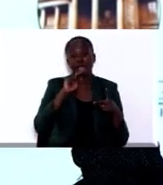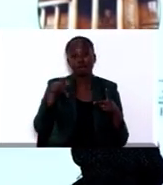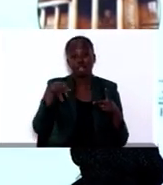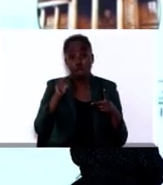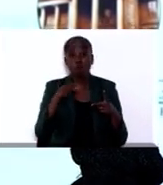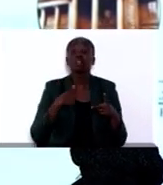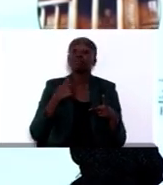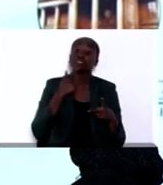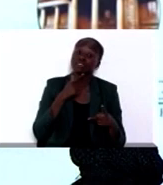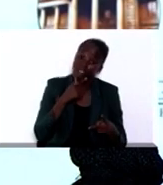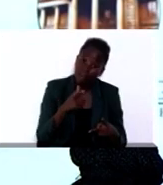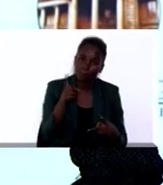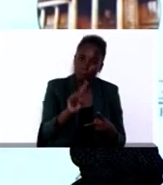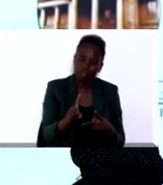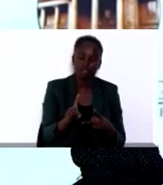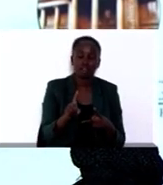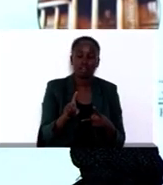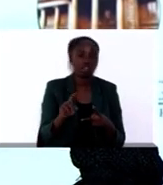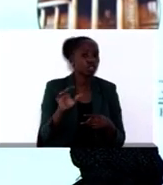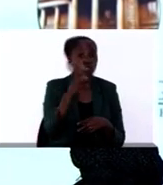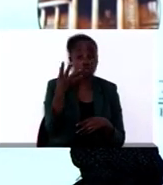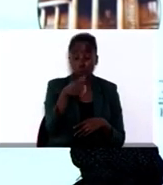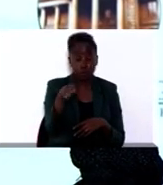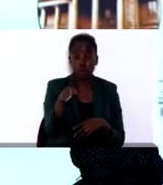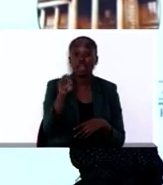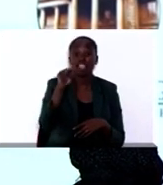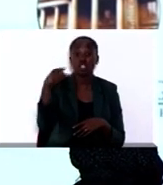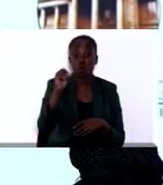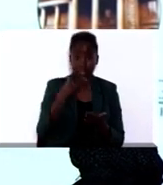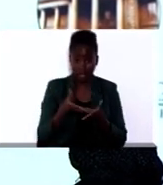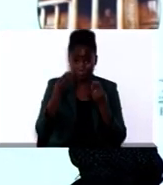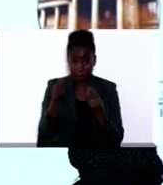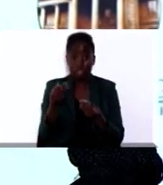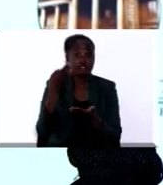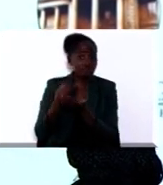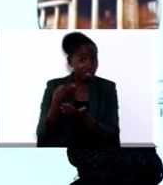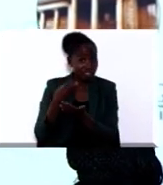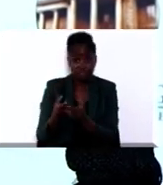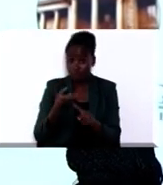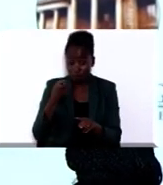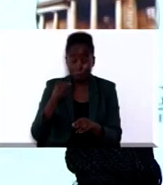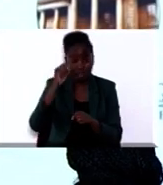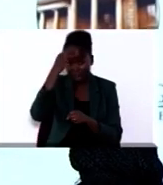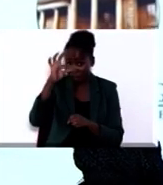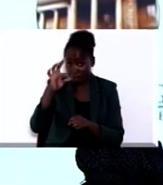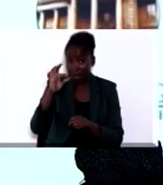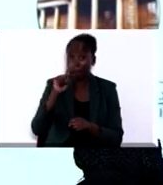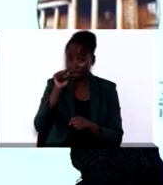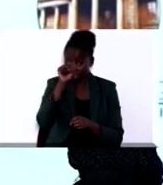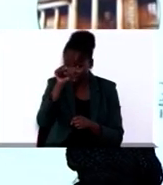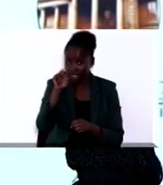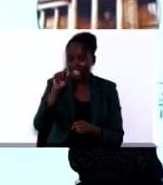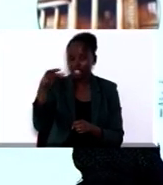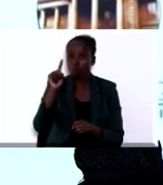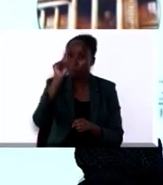you, there's no NGO that will receive funding from the provincial government unless that NGO